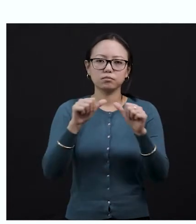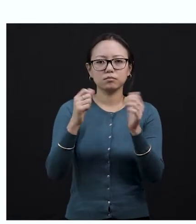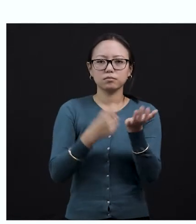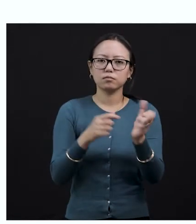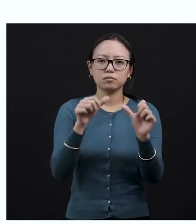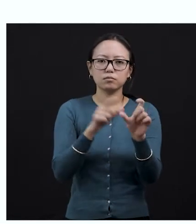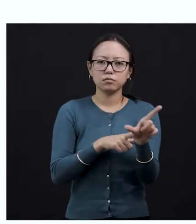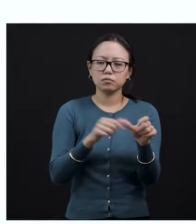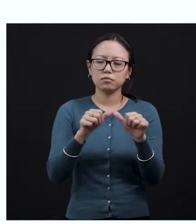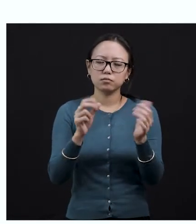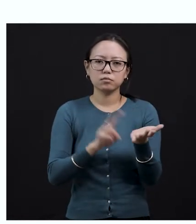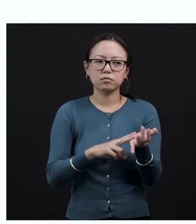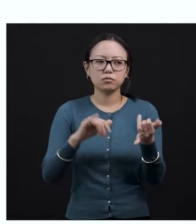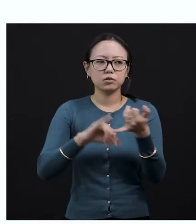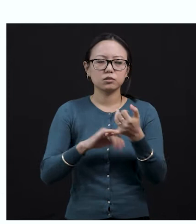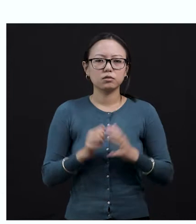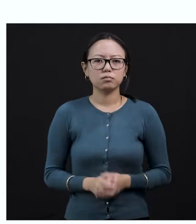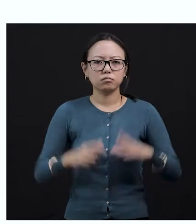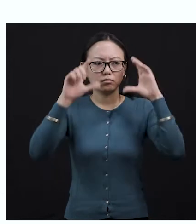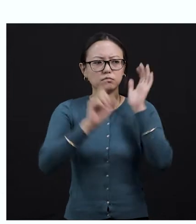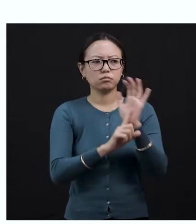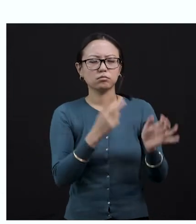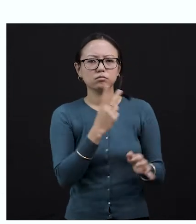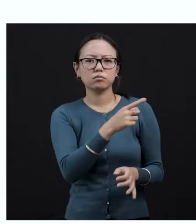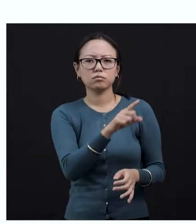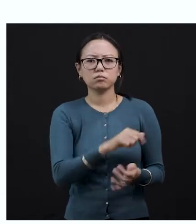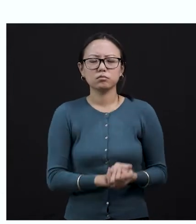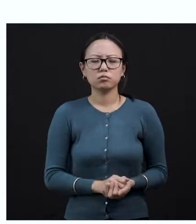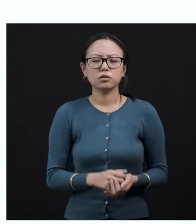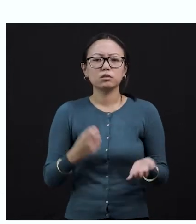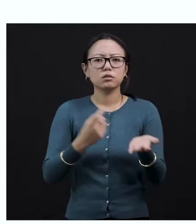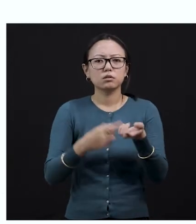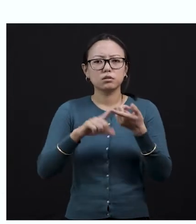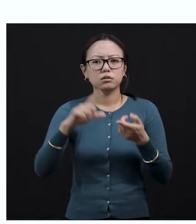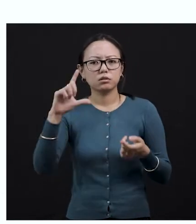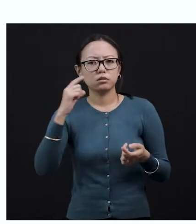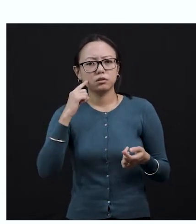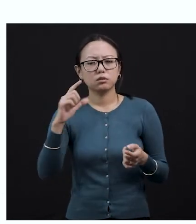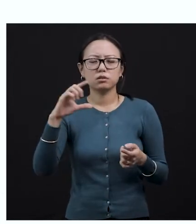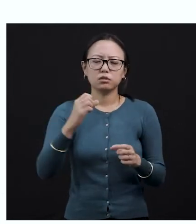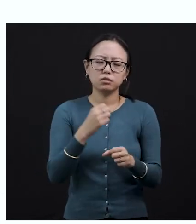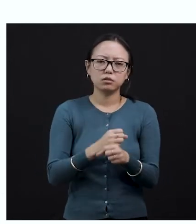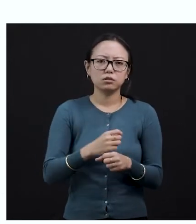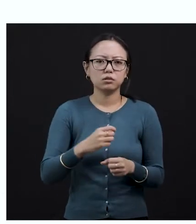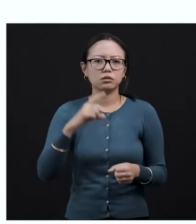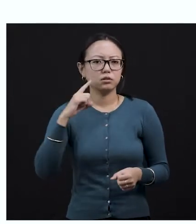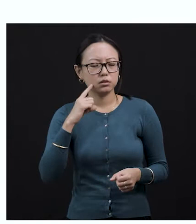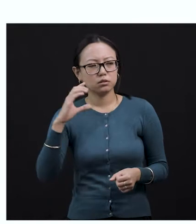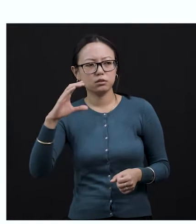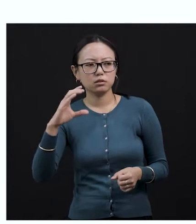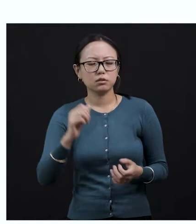a religious practice of the Aryans, and they have paved the way, all right? They